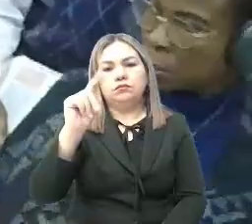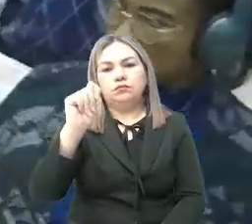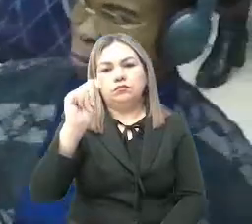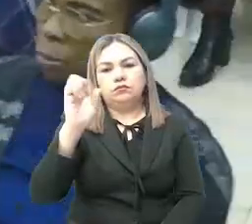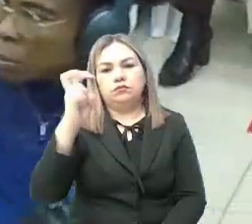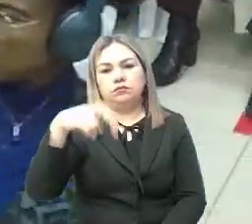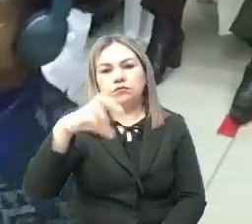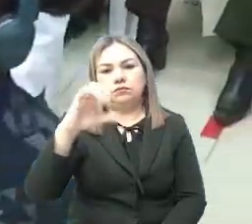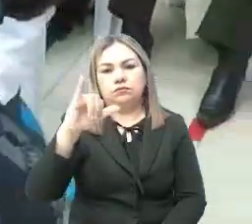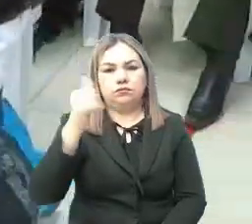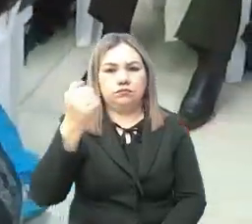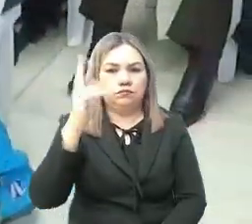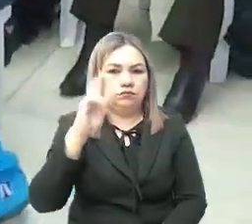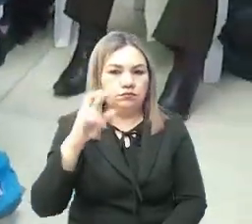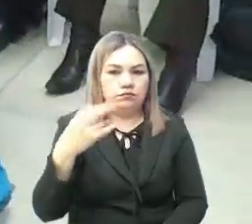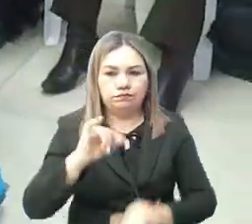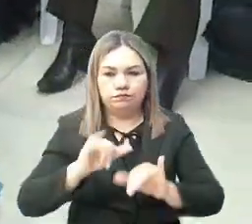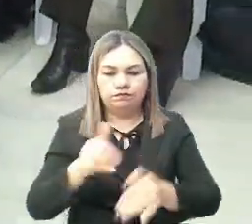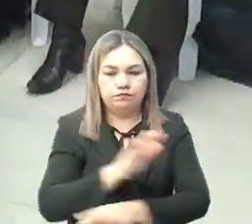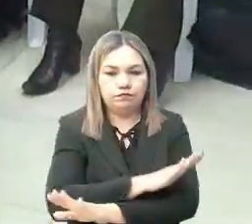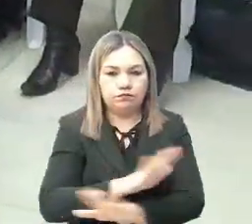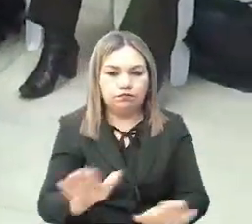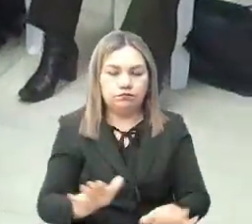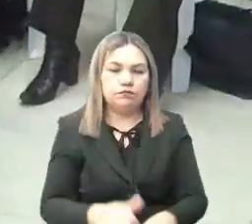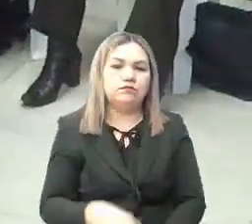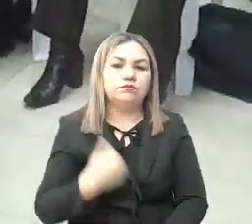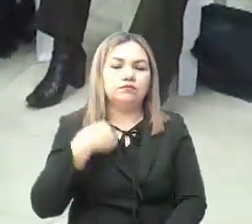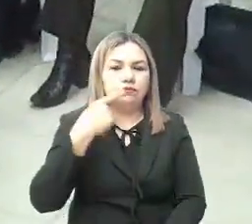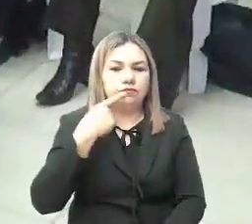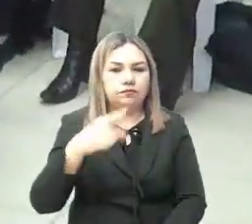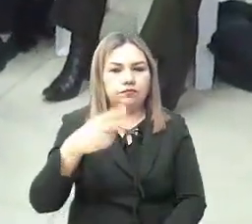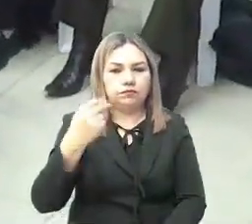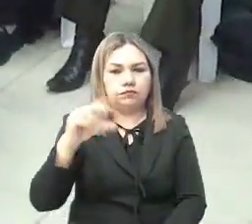So stop saying that you don't have, that you can't.